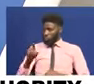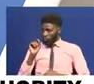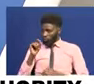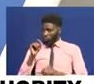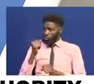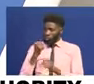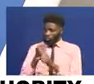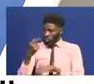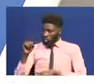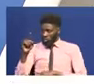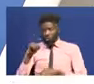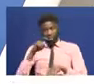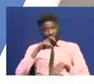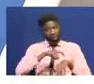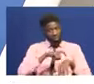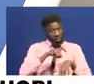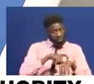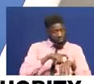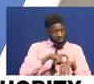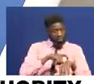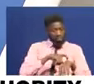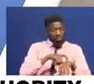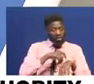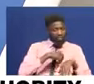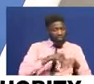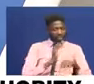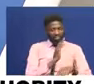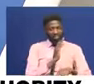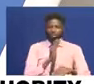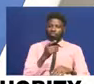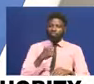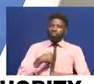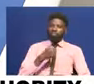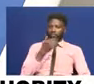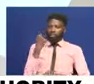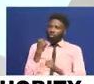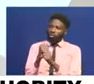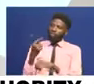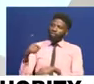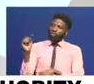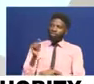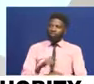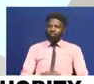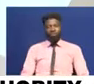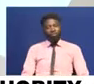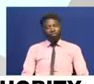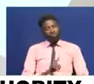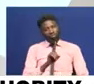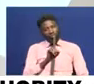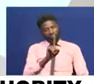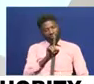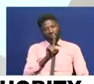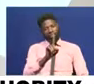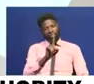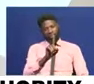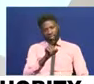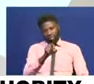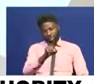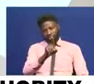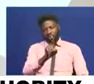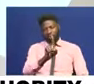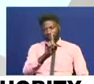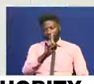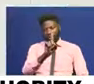right and doing it on time, mm-hmm. I'll take doing it right. You know, as a chairman you're the first chairman of,